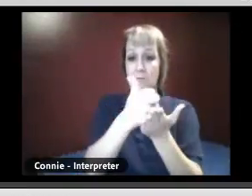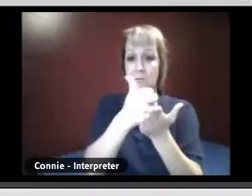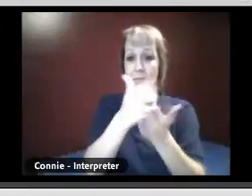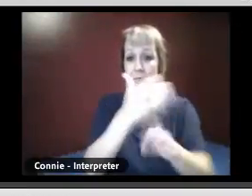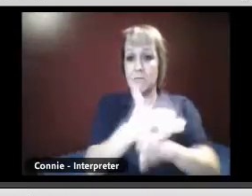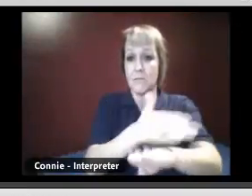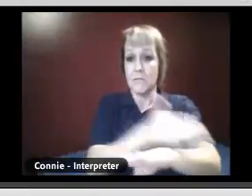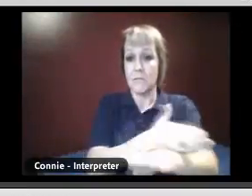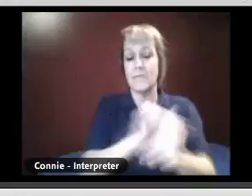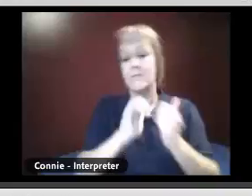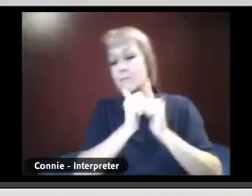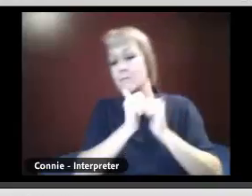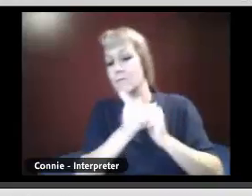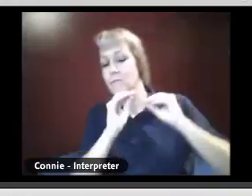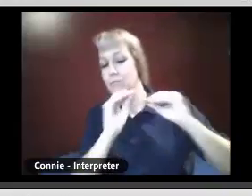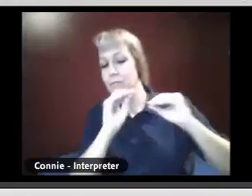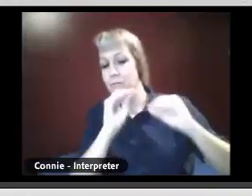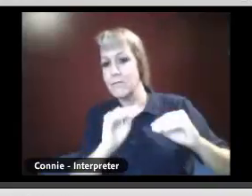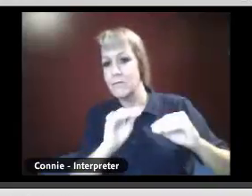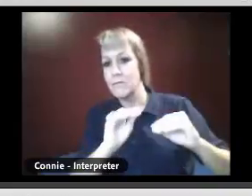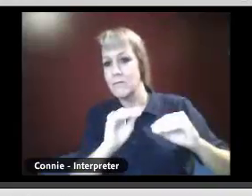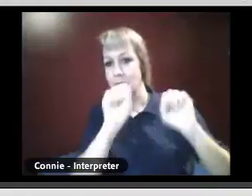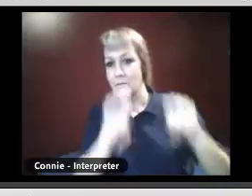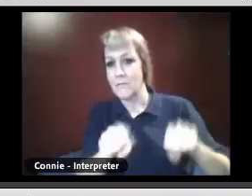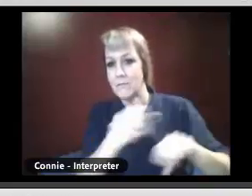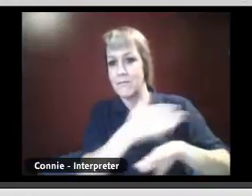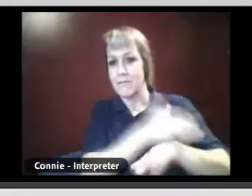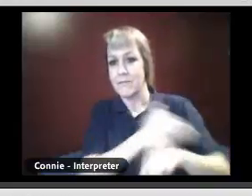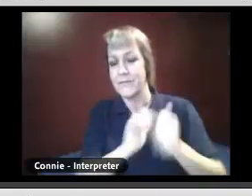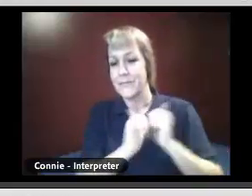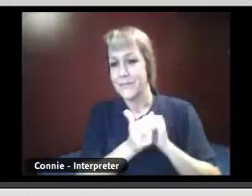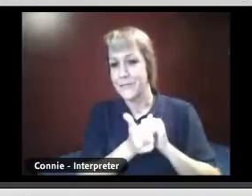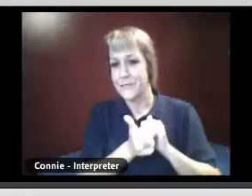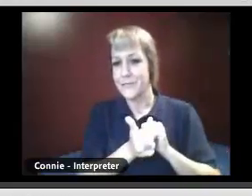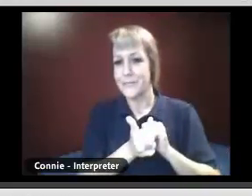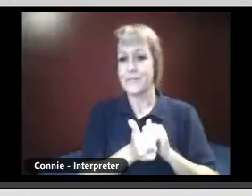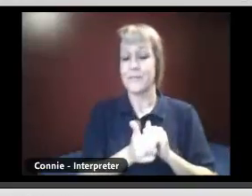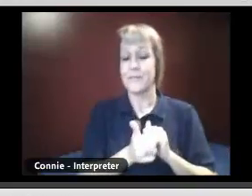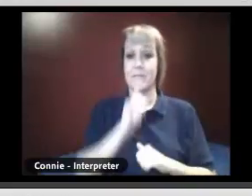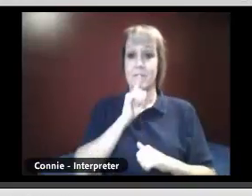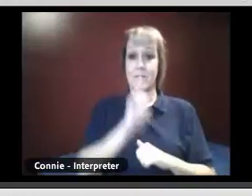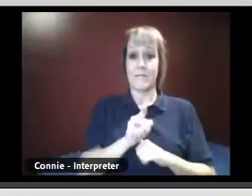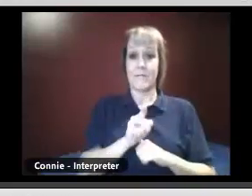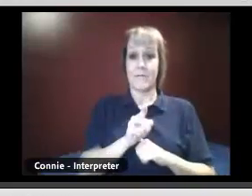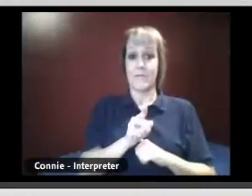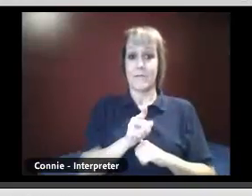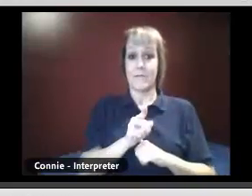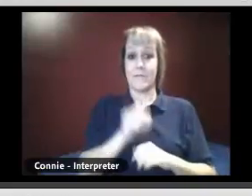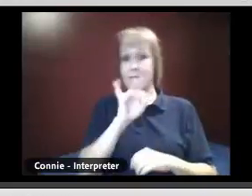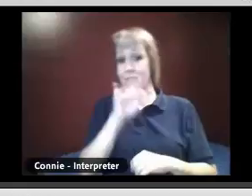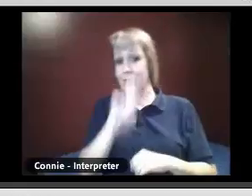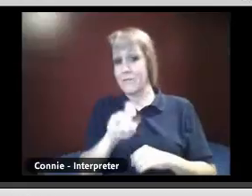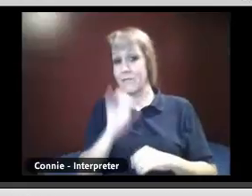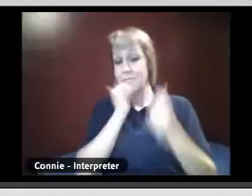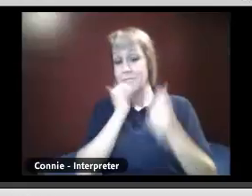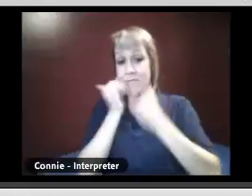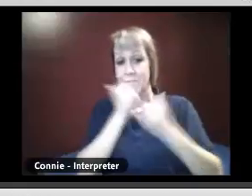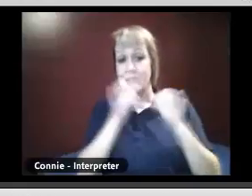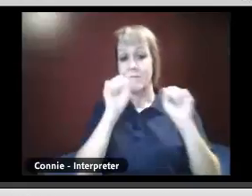coach them, all right, towards improvement, and actually put them on a corrective plan so that they continually can meet